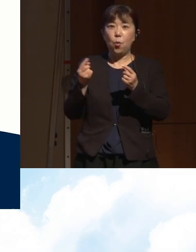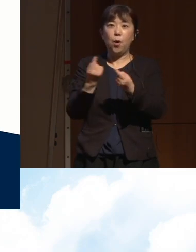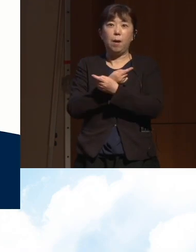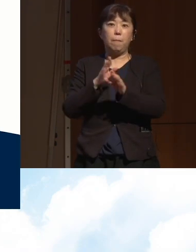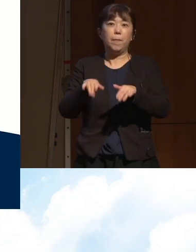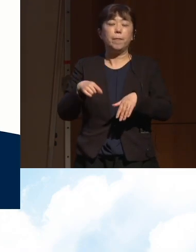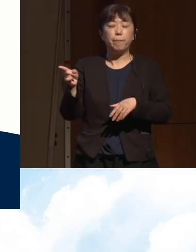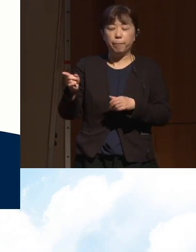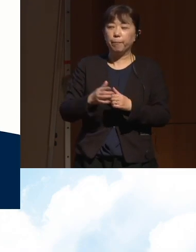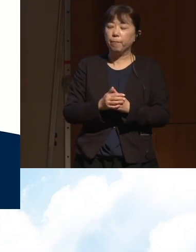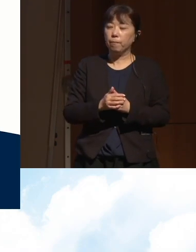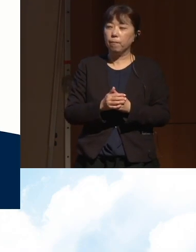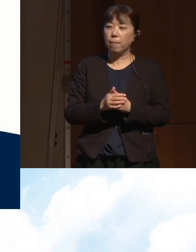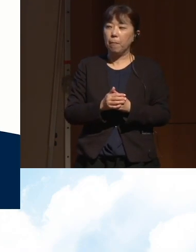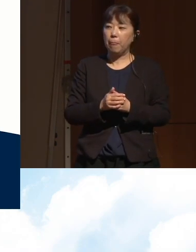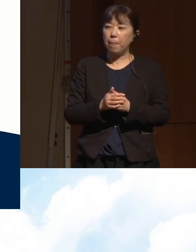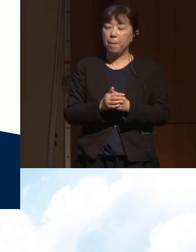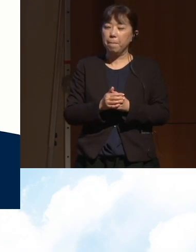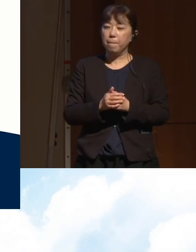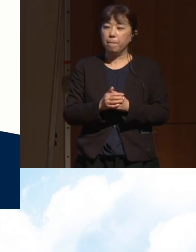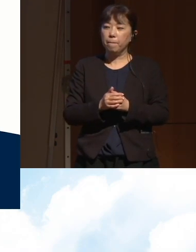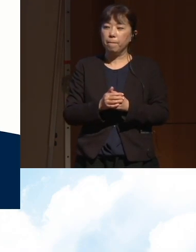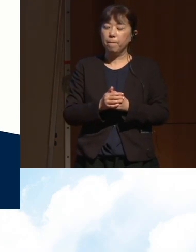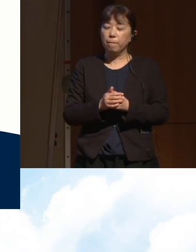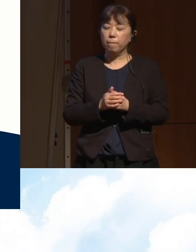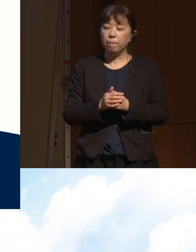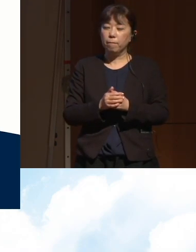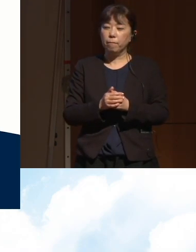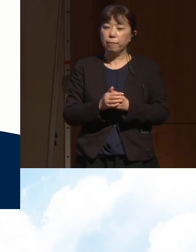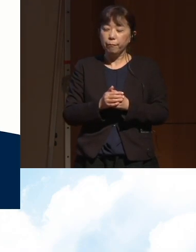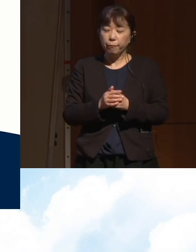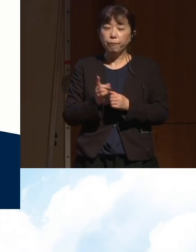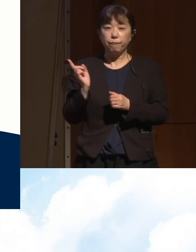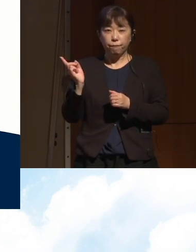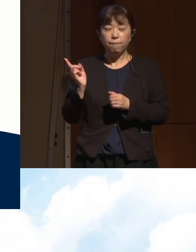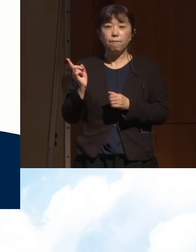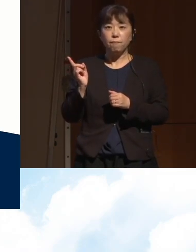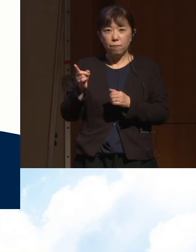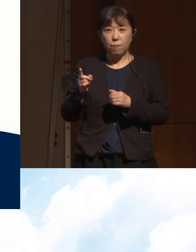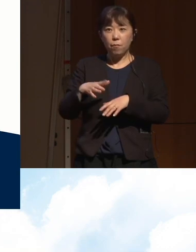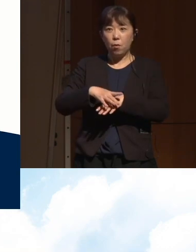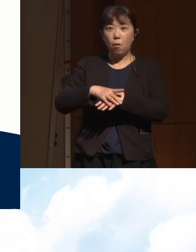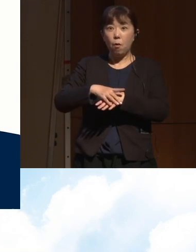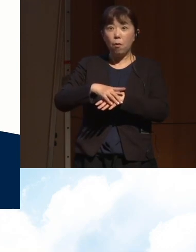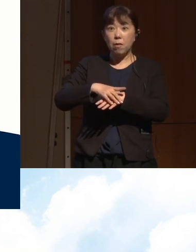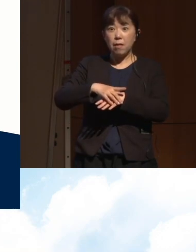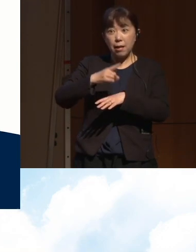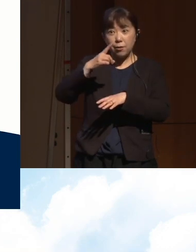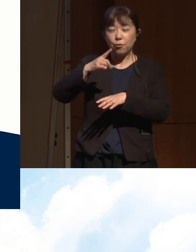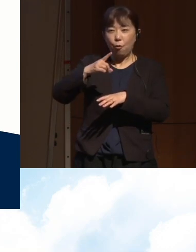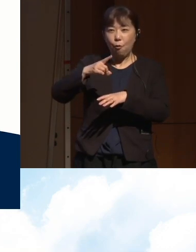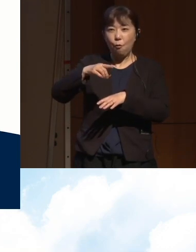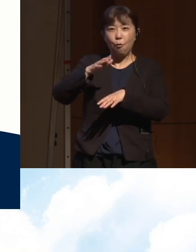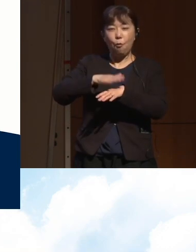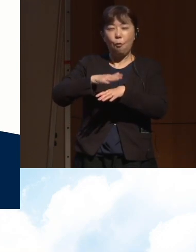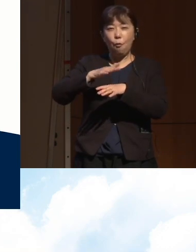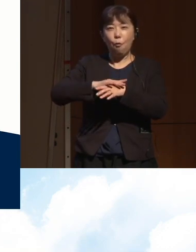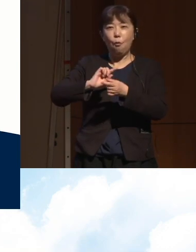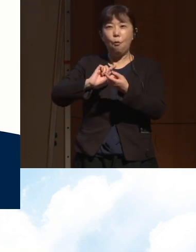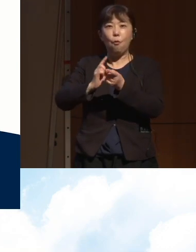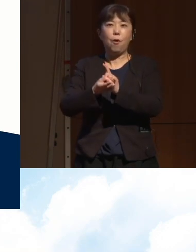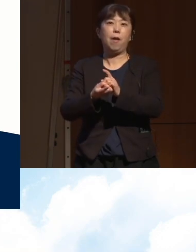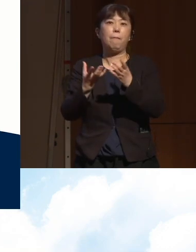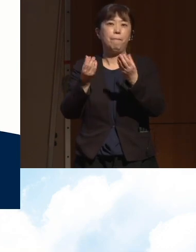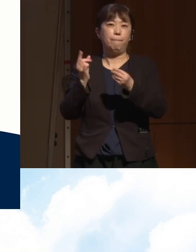out our first allotment of Mpox vaccine. We are going to roll that out with an electronic medical record system that is new. We would like